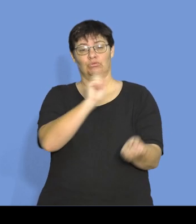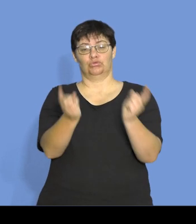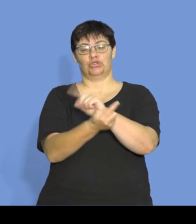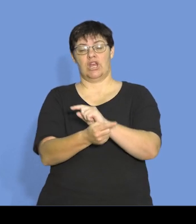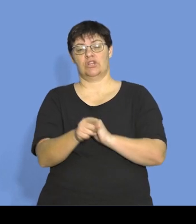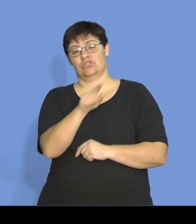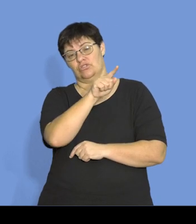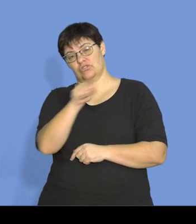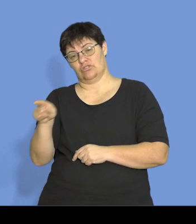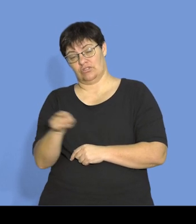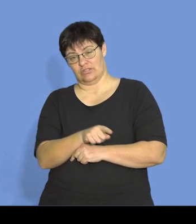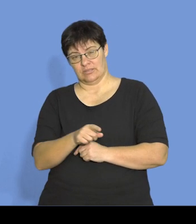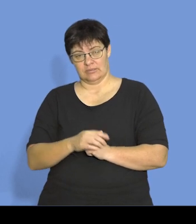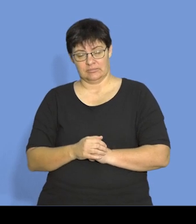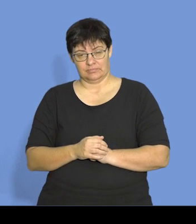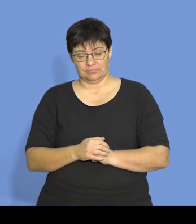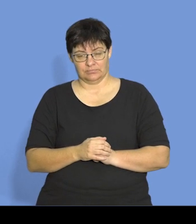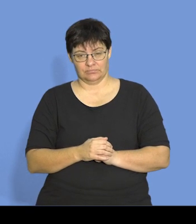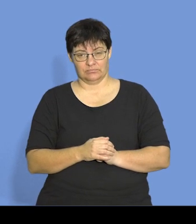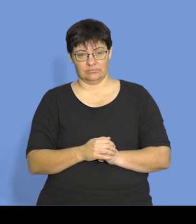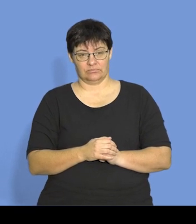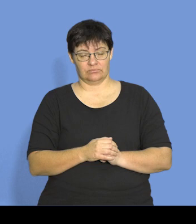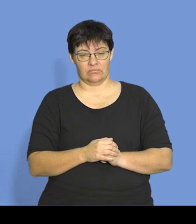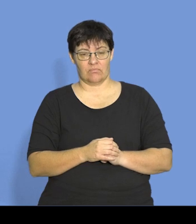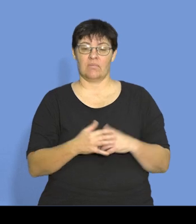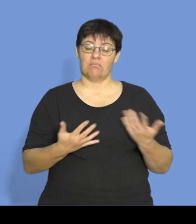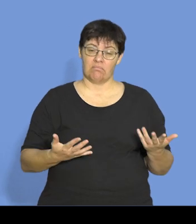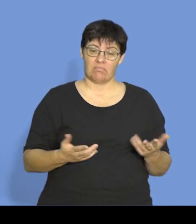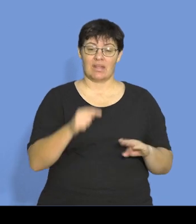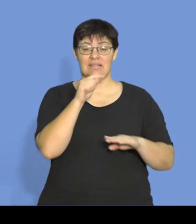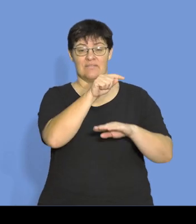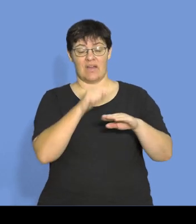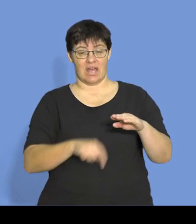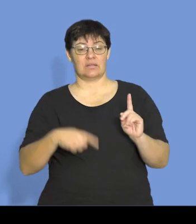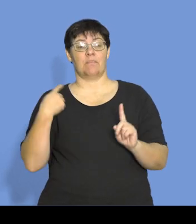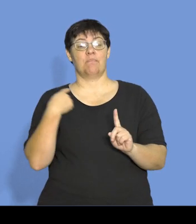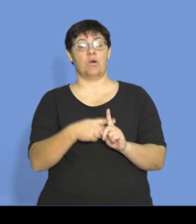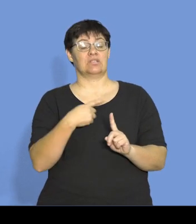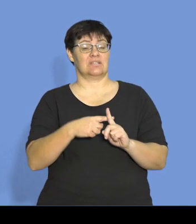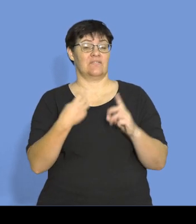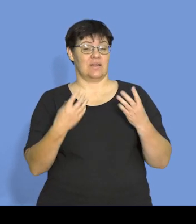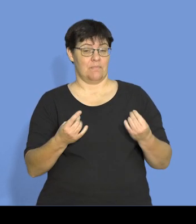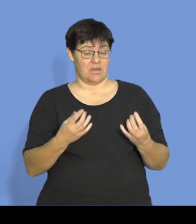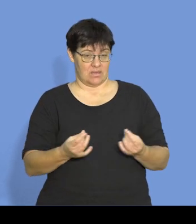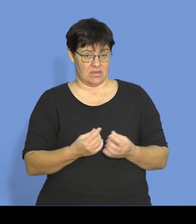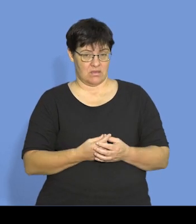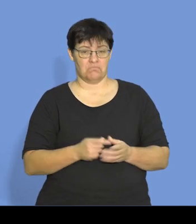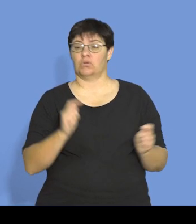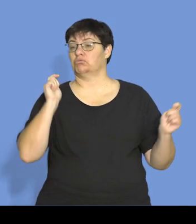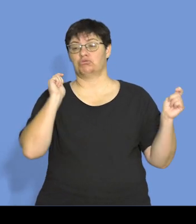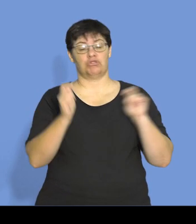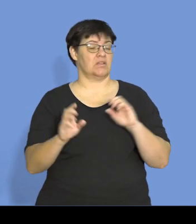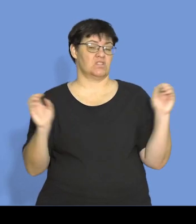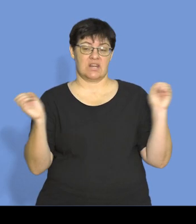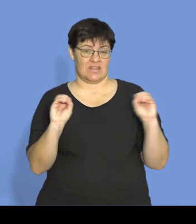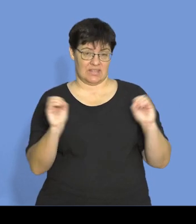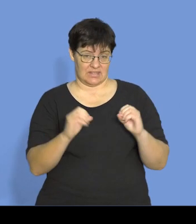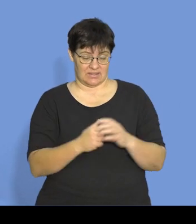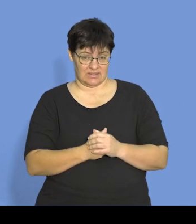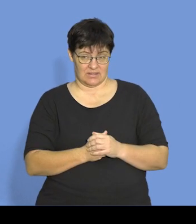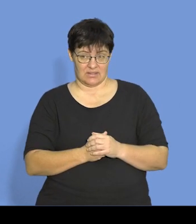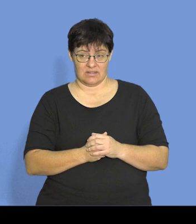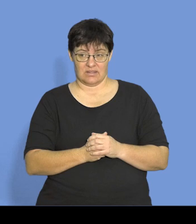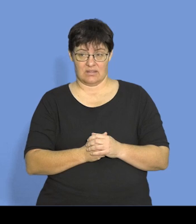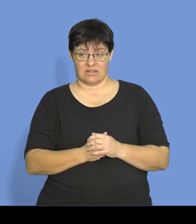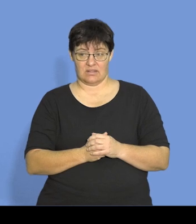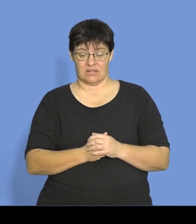it was facing initially. But if I divide just by a positive number, then you don't change the